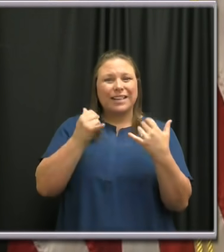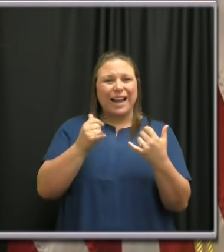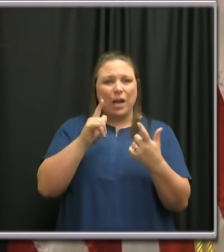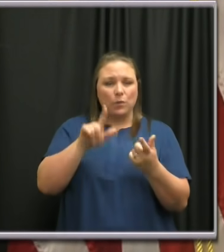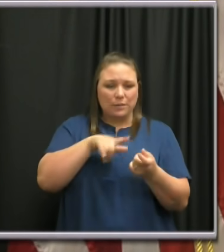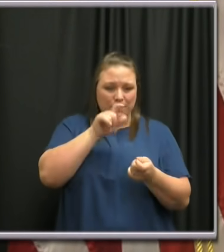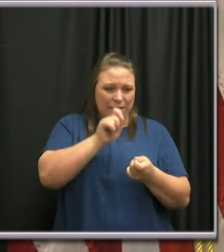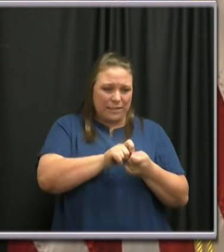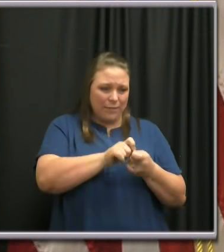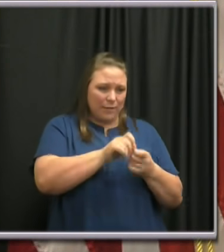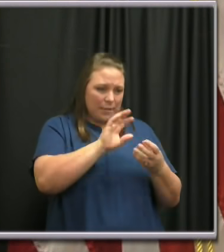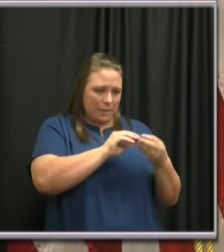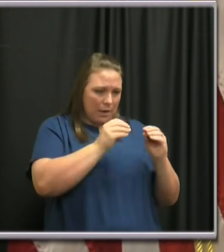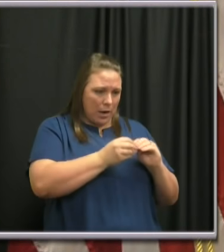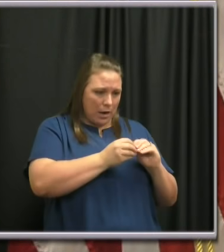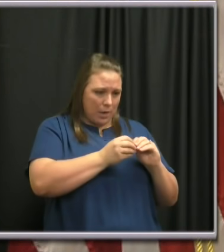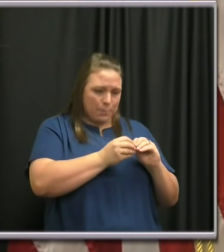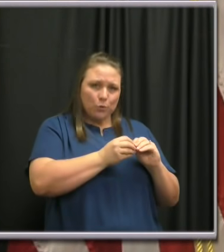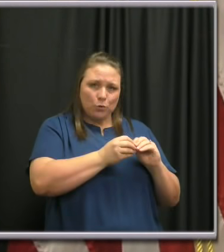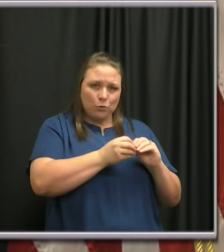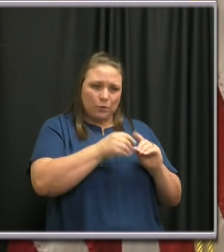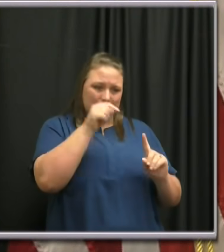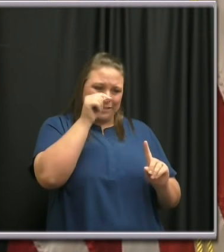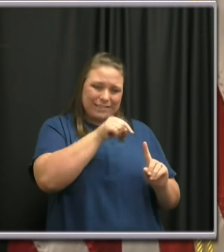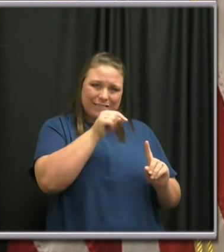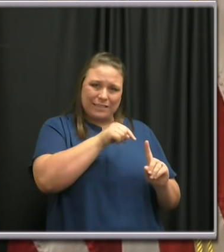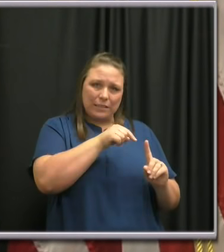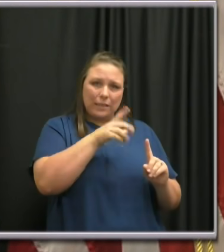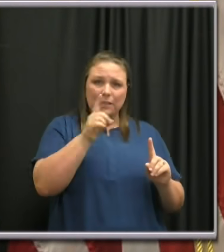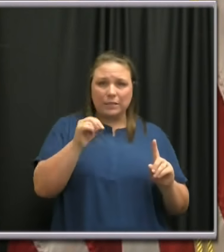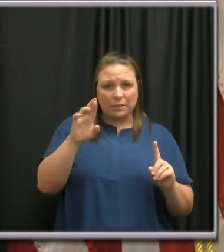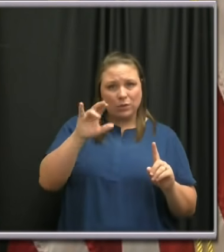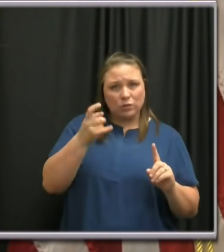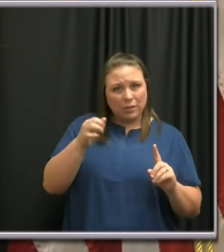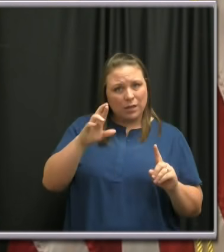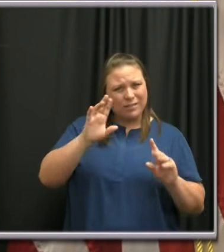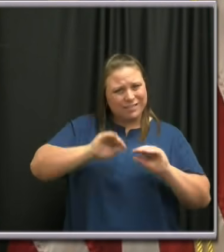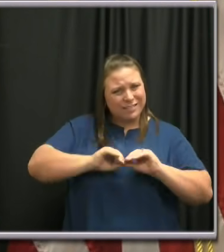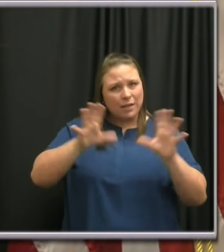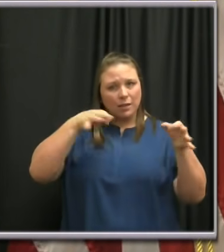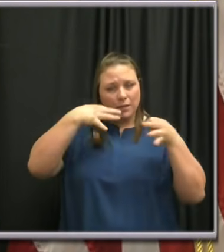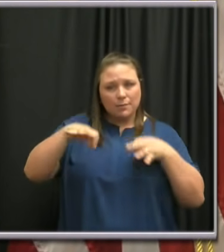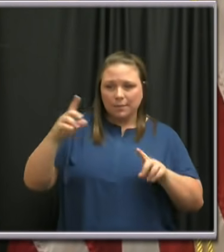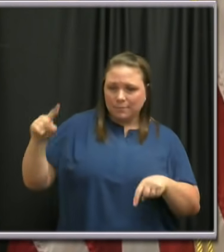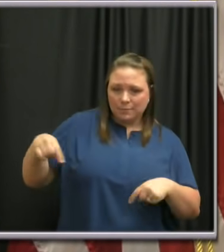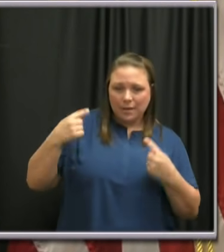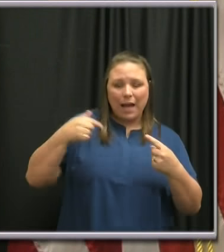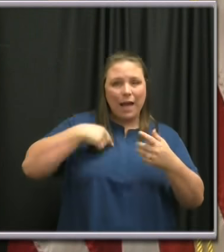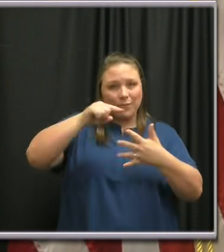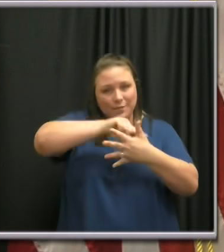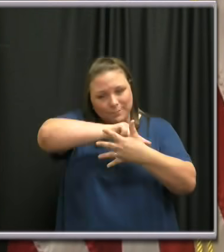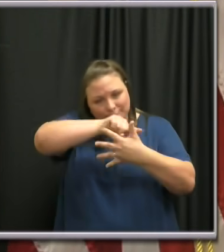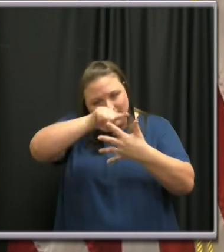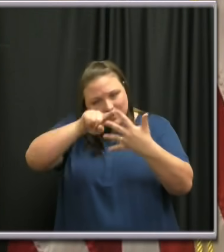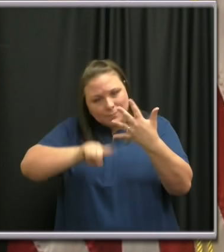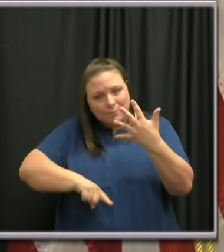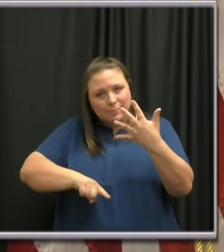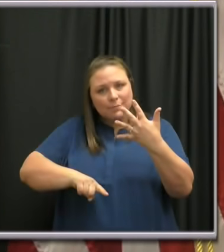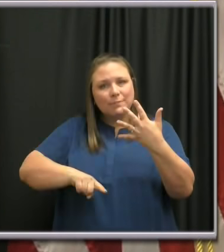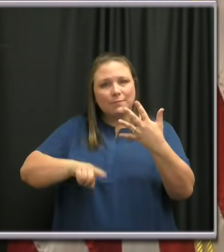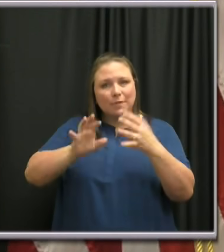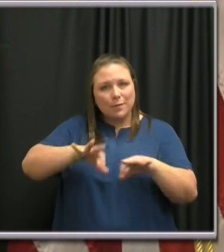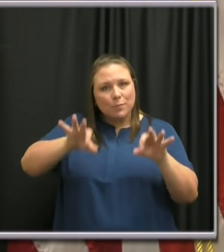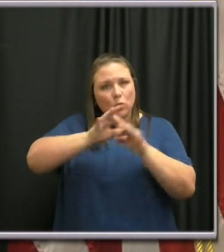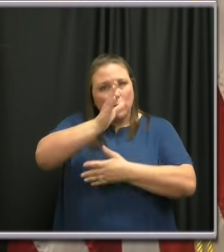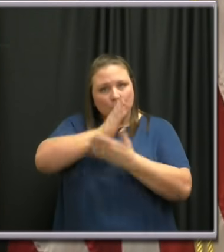data threshold, and as Dr. Jahangir has been clear about, is there multiple bits of data that